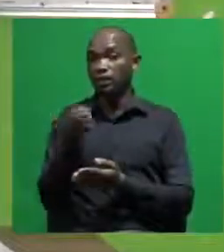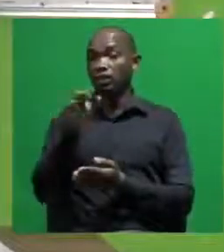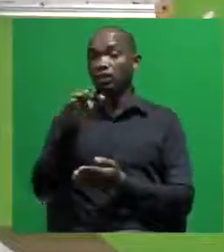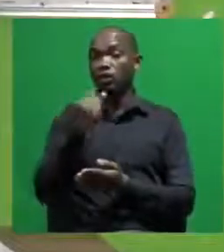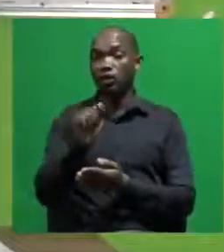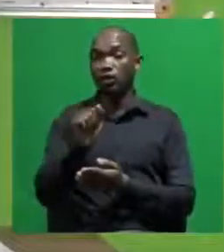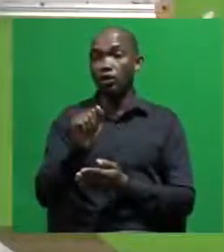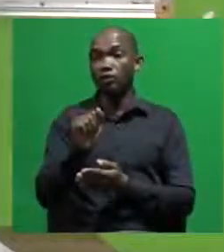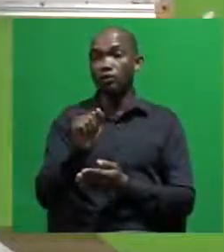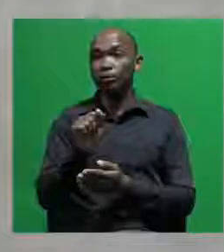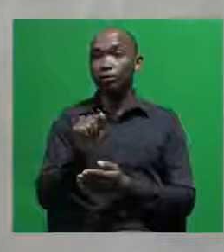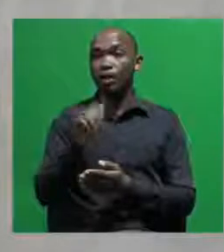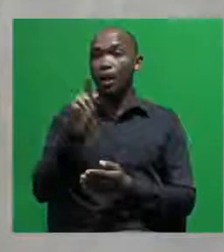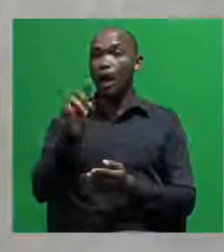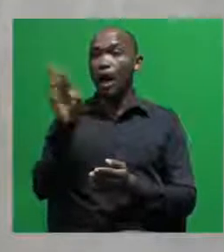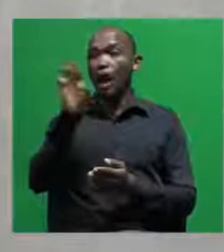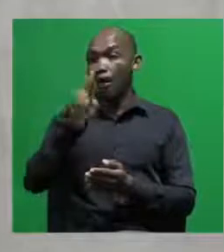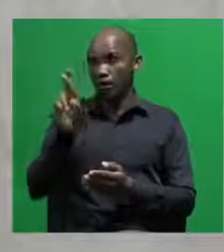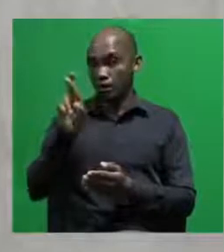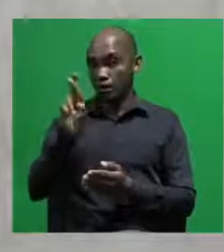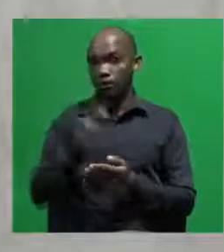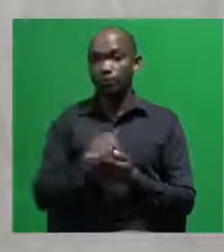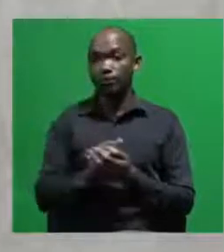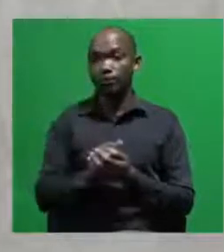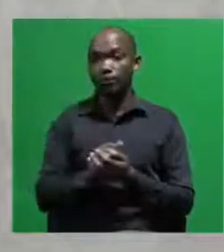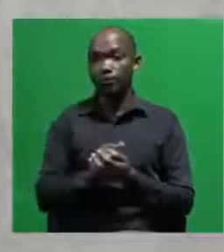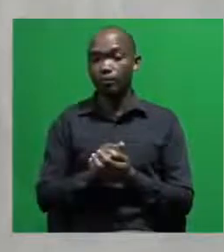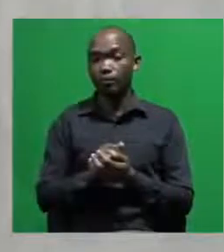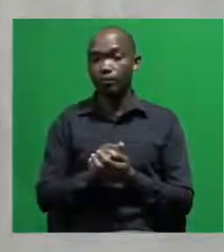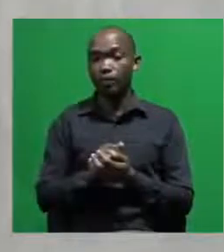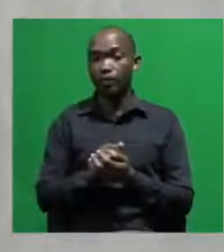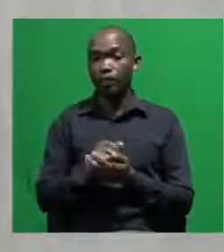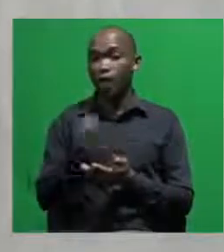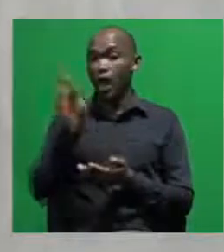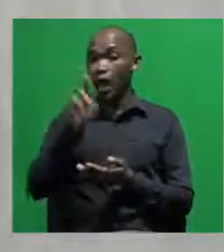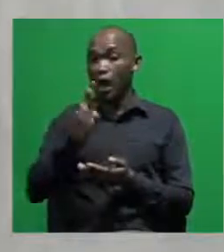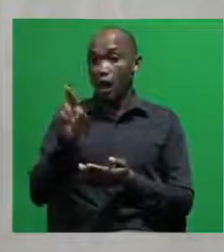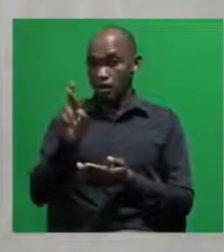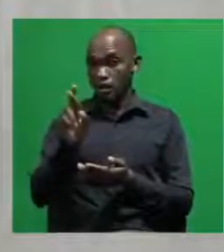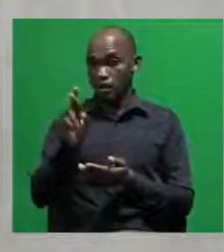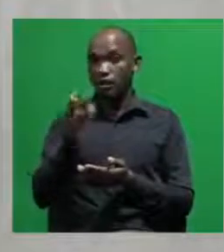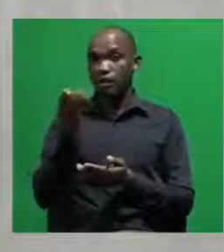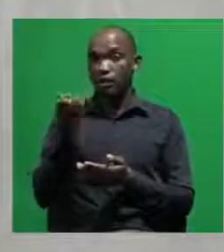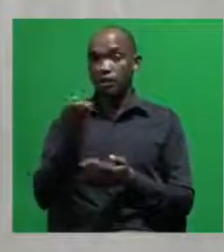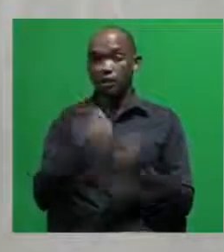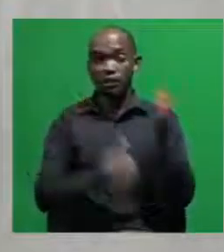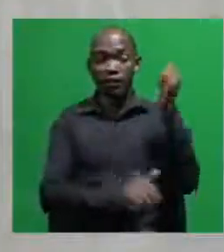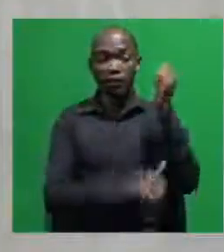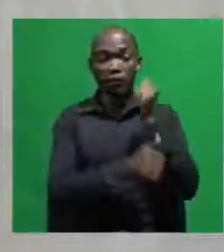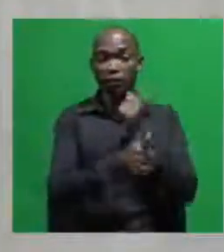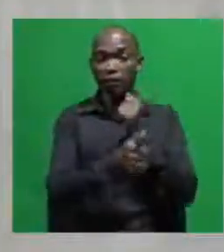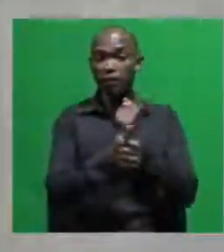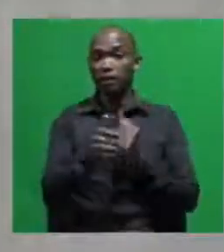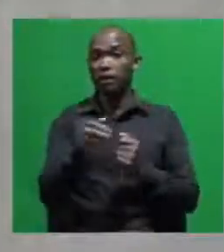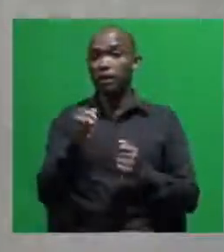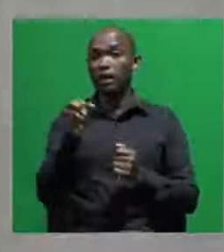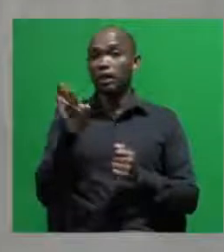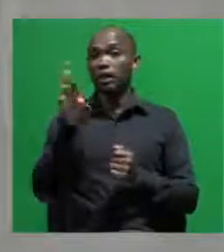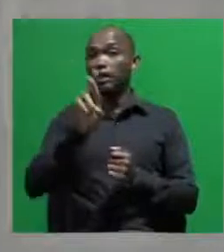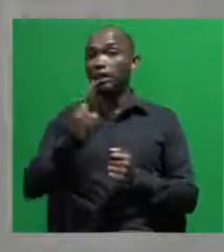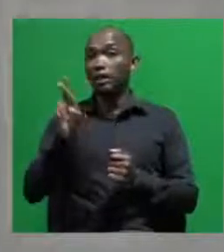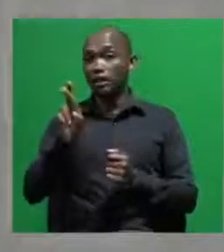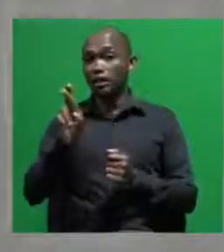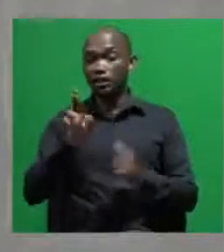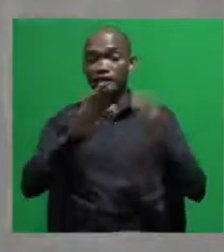okay, this distance is called by r. Let us write r, which represent the